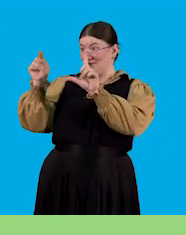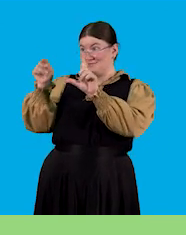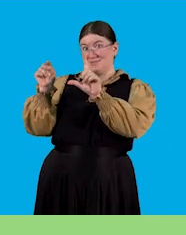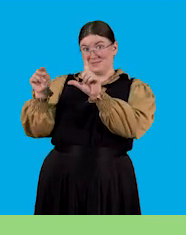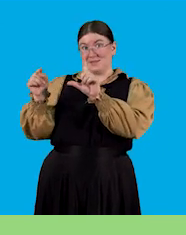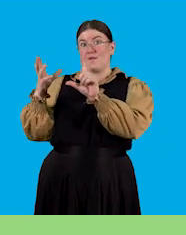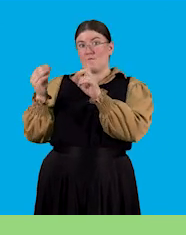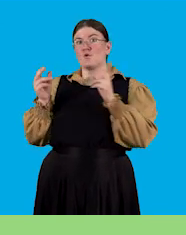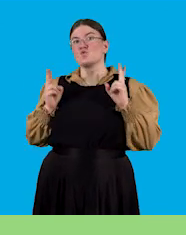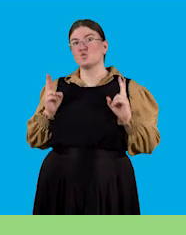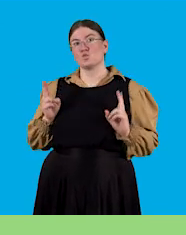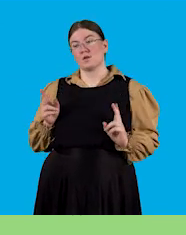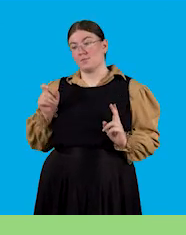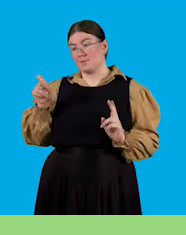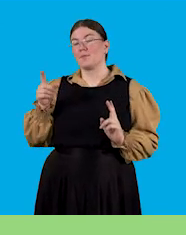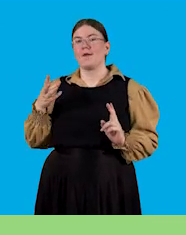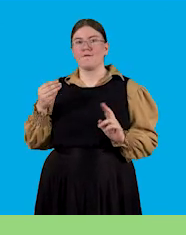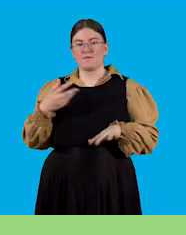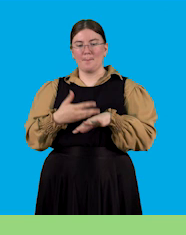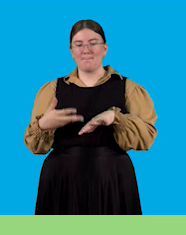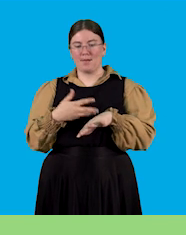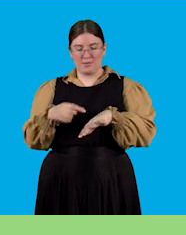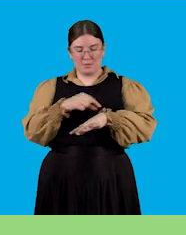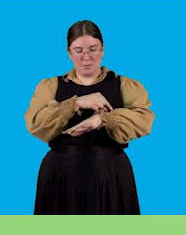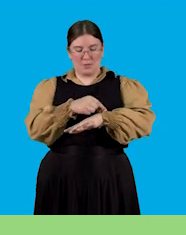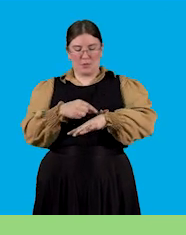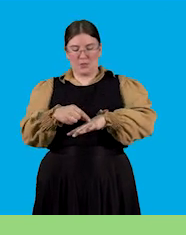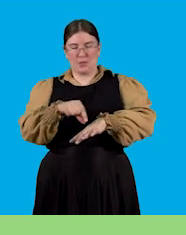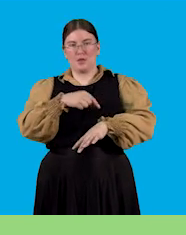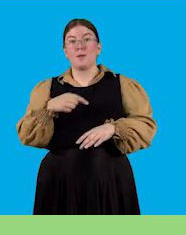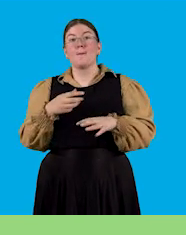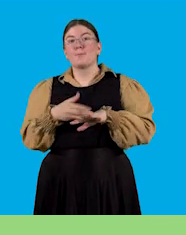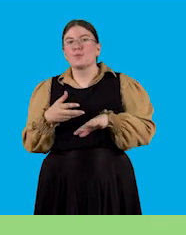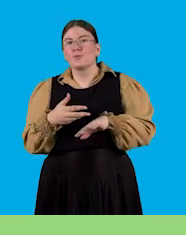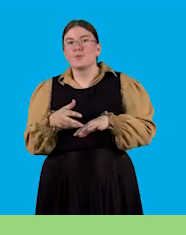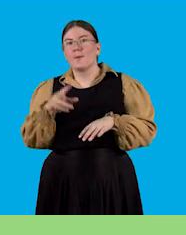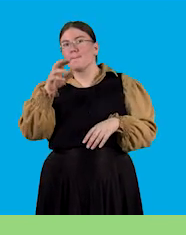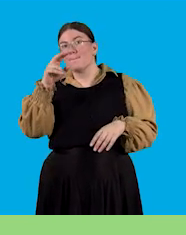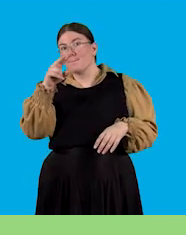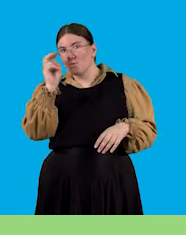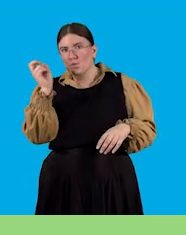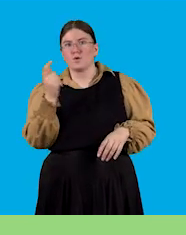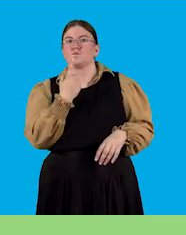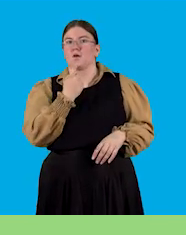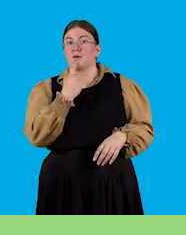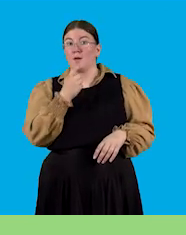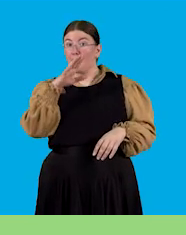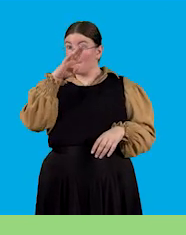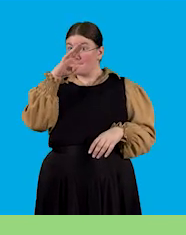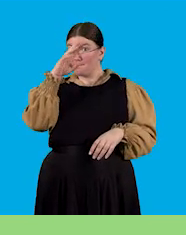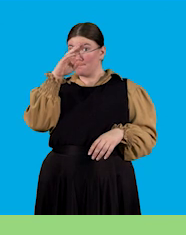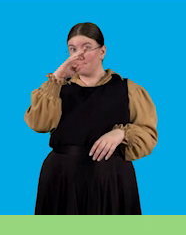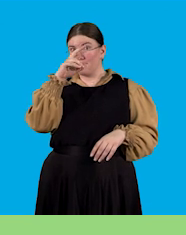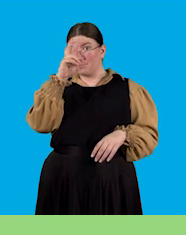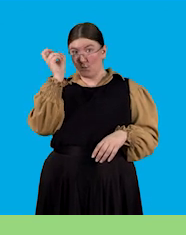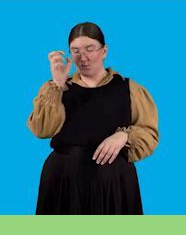different blood vessels colored in blue and red. And by now we know that the blue blood vessels show the